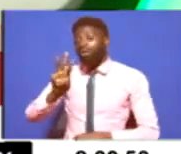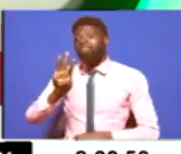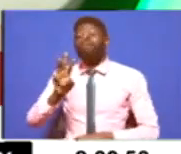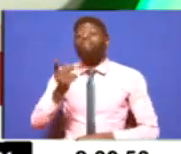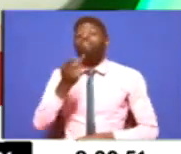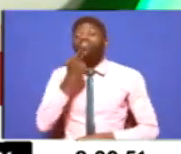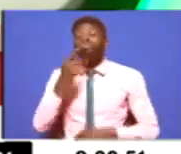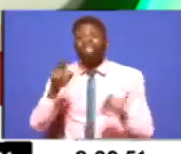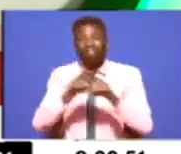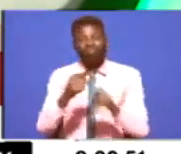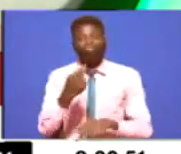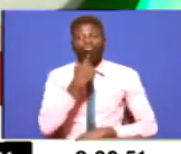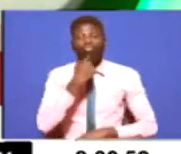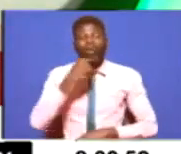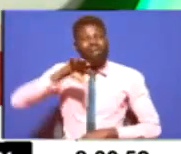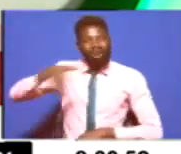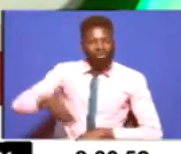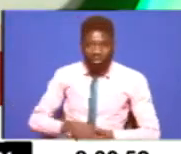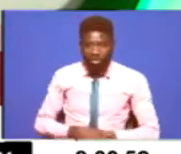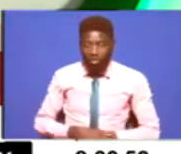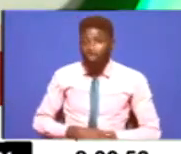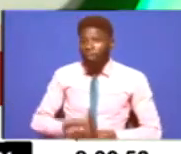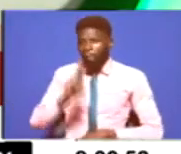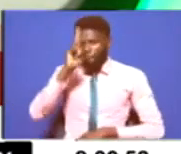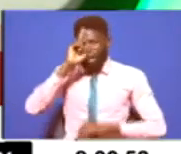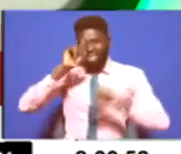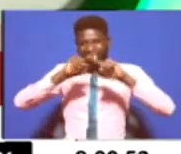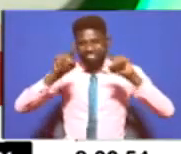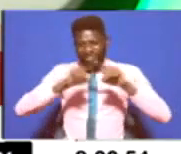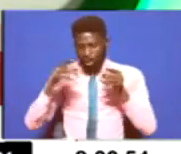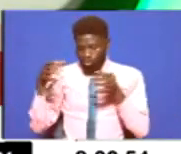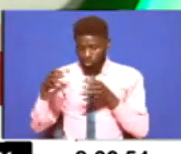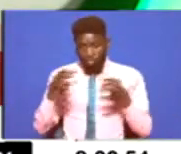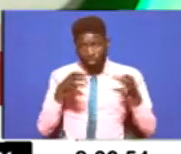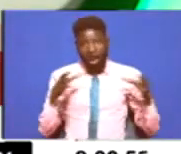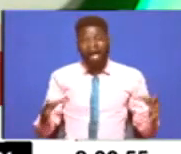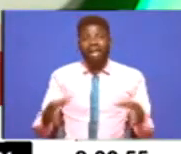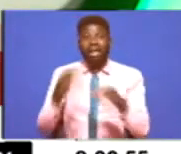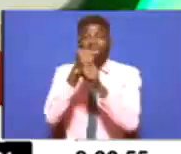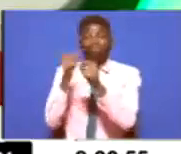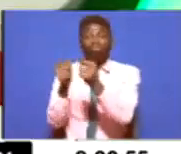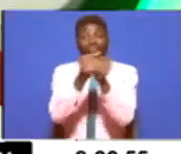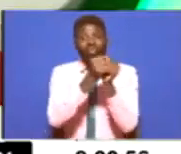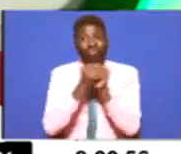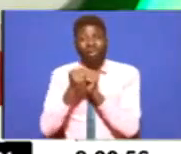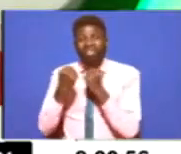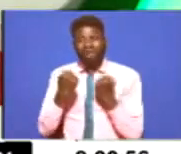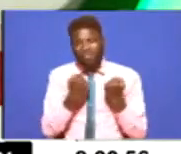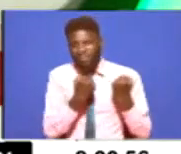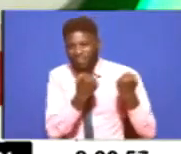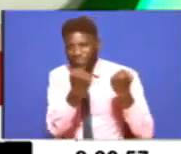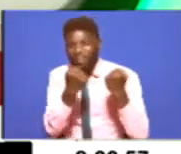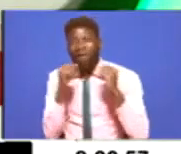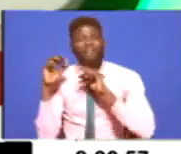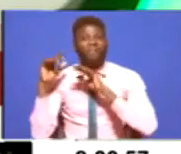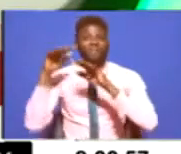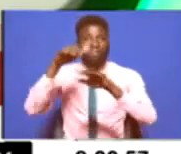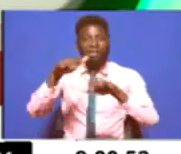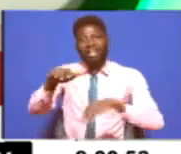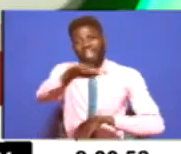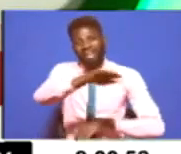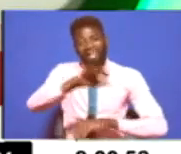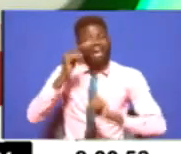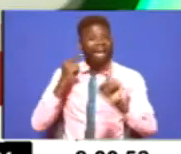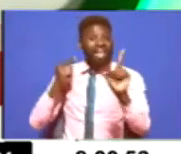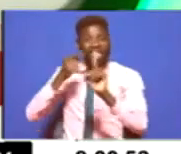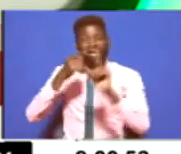A heavy contingent of police drawn from various security forces is currently on the ground to mop up illegal arms in the hands